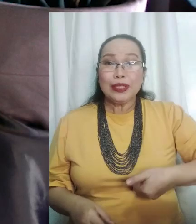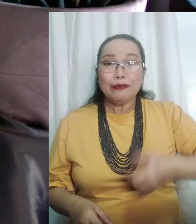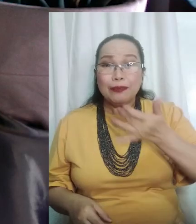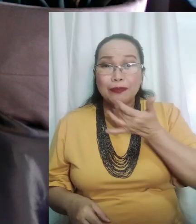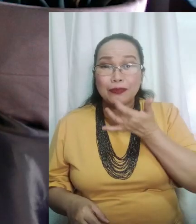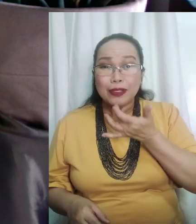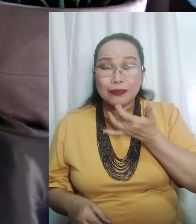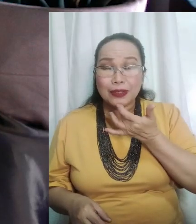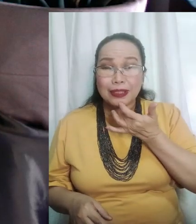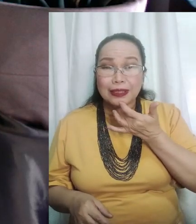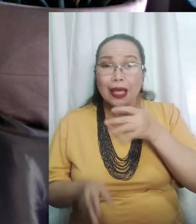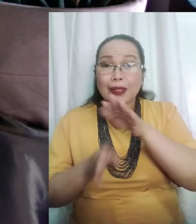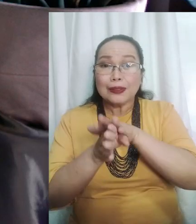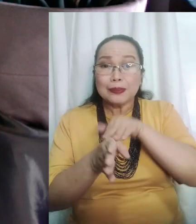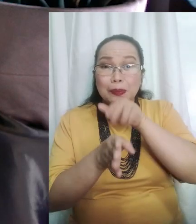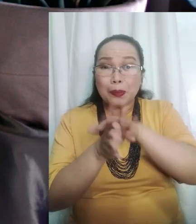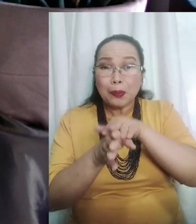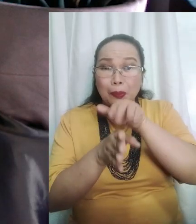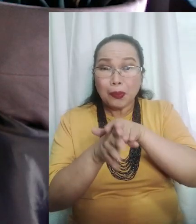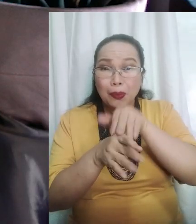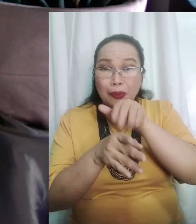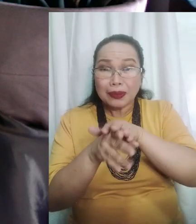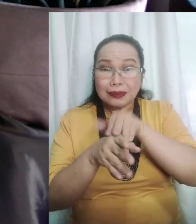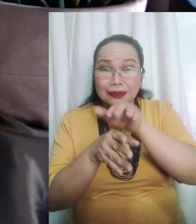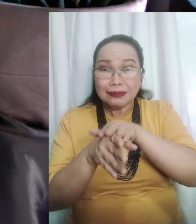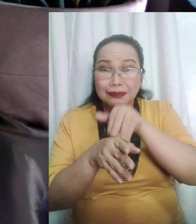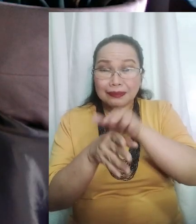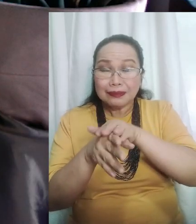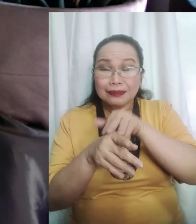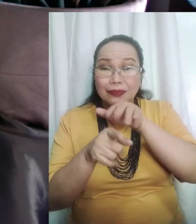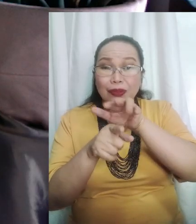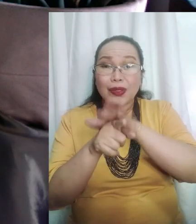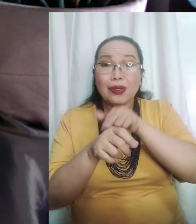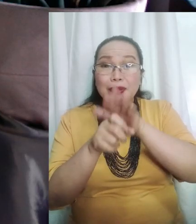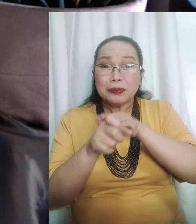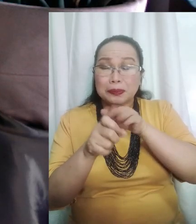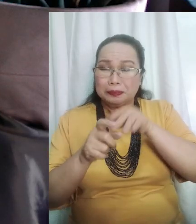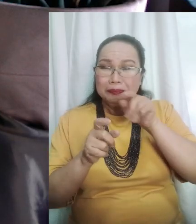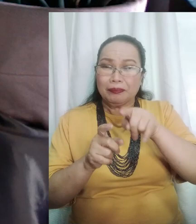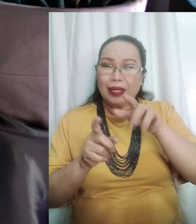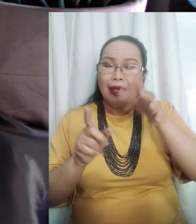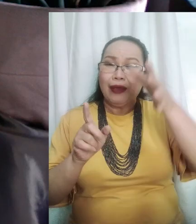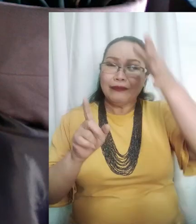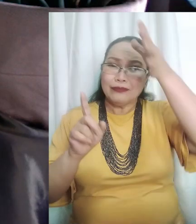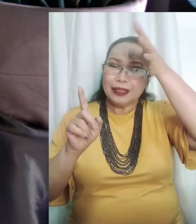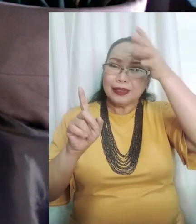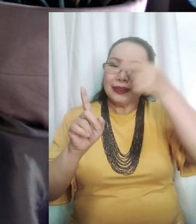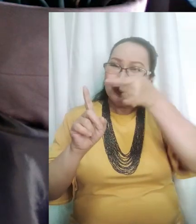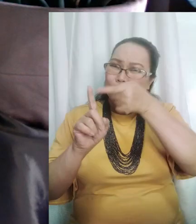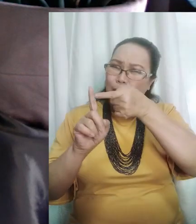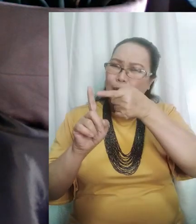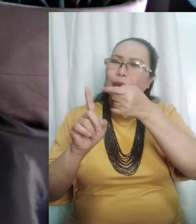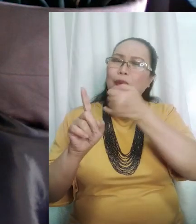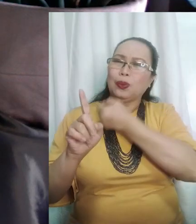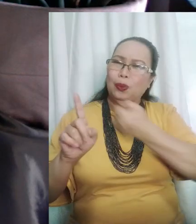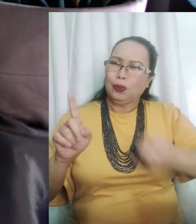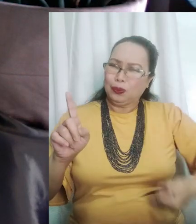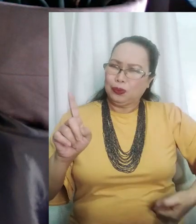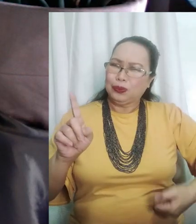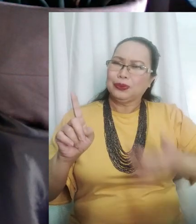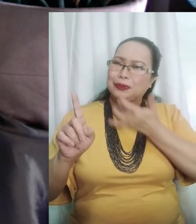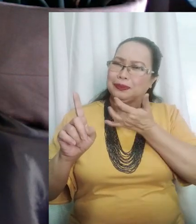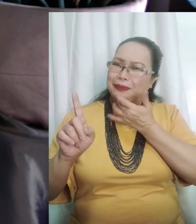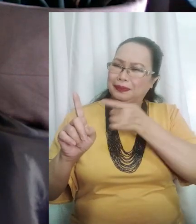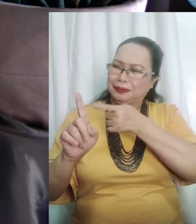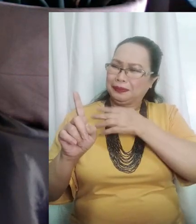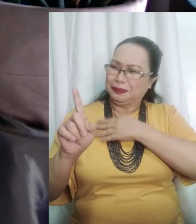ba? Laki sa layaw, Jeprox, Jeprox. Alala niyo yan, no? Everything was given to him